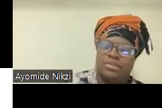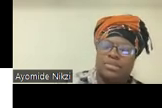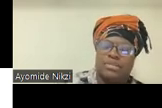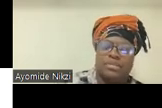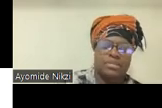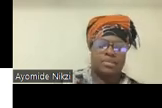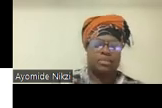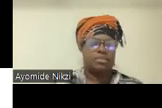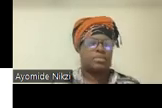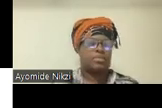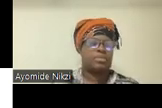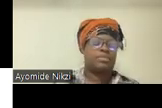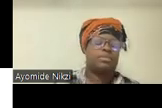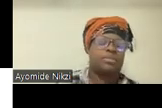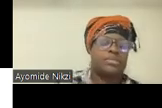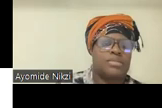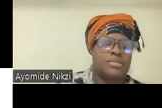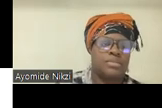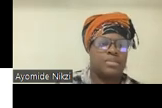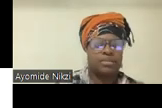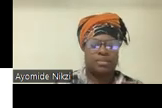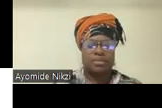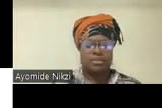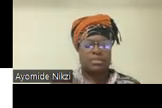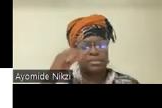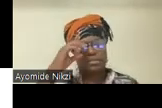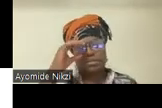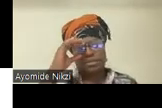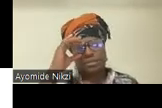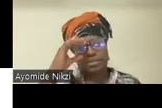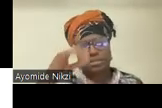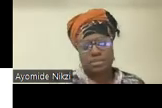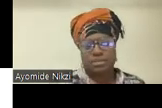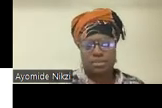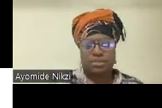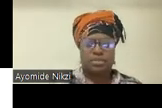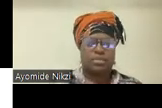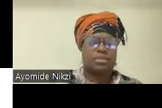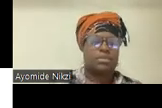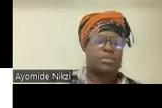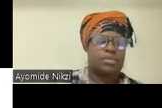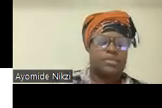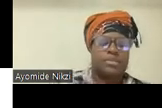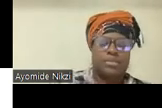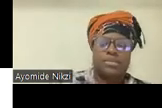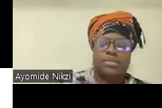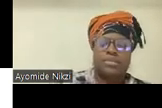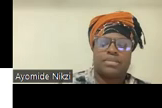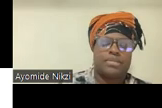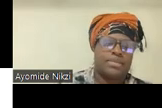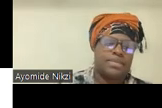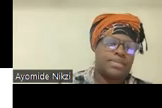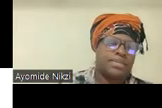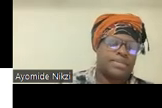mean, I don't think anybody made it up, but I think this would just be a list of, okay, so we sent three board members